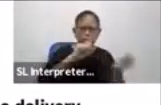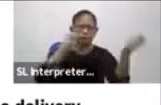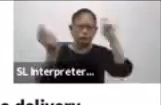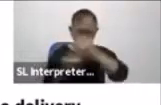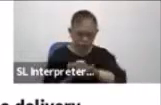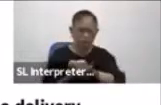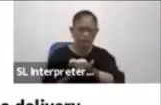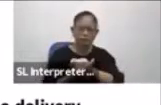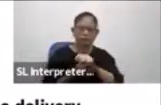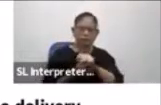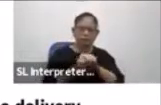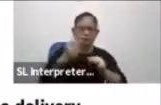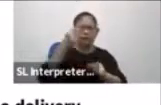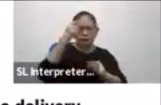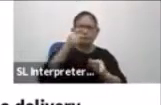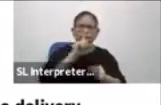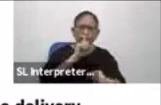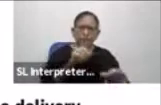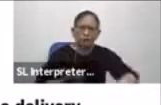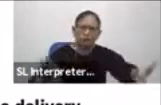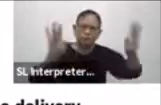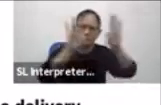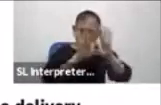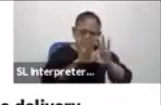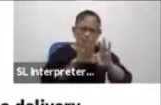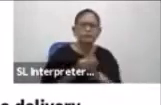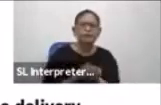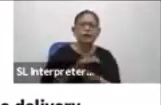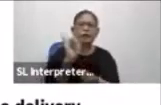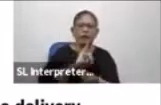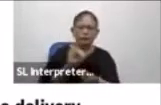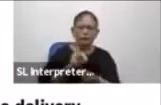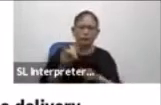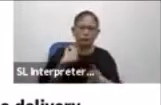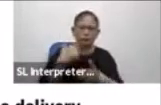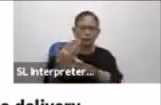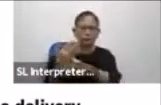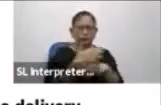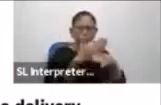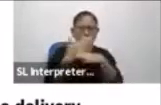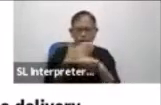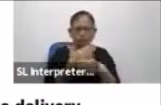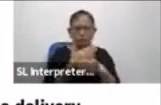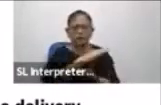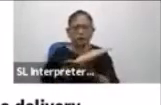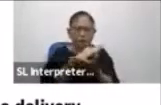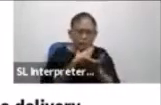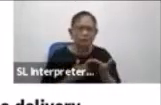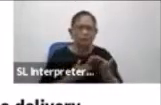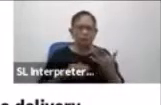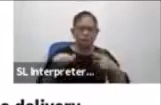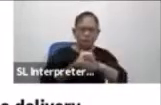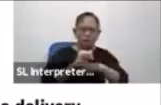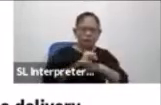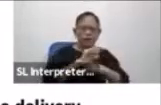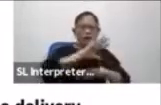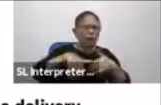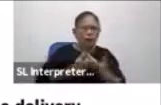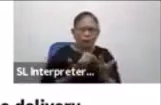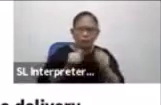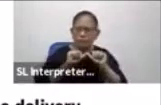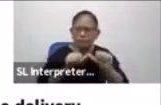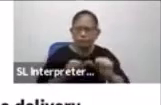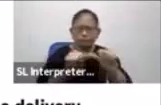is essential. And while we talk about all these potentially promising practices, how do we sustain them?